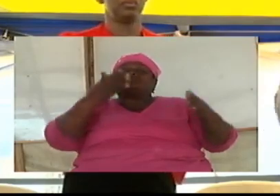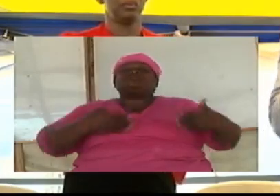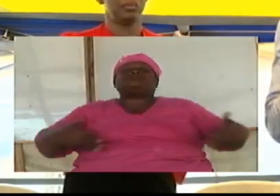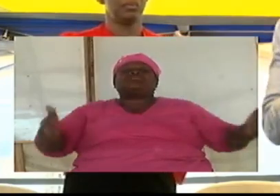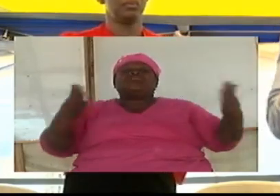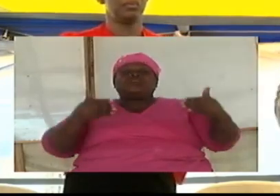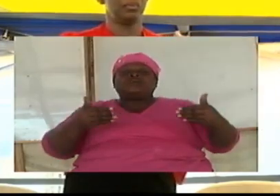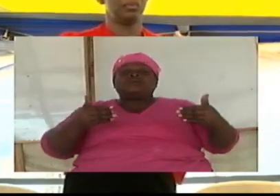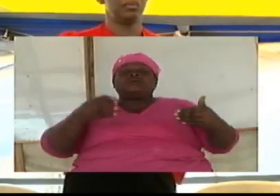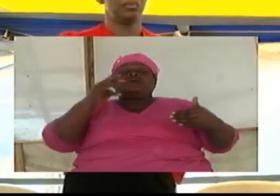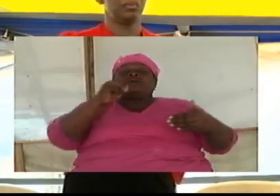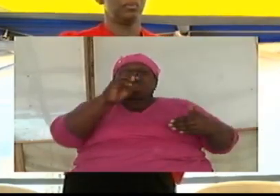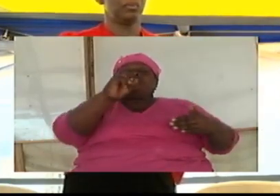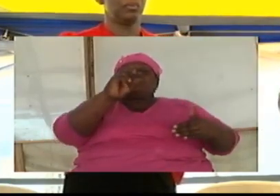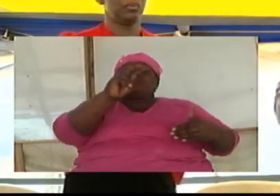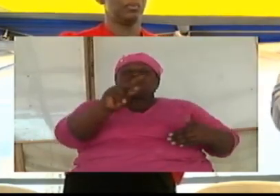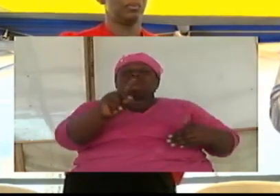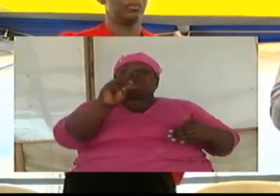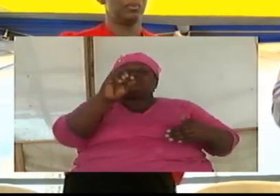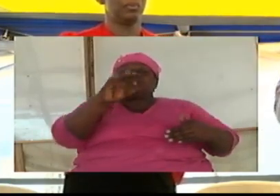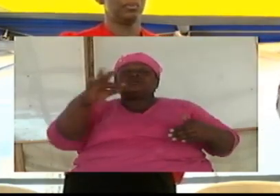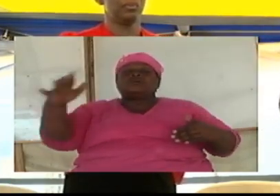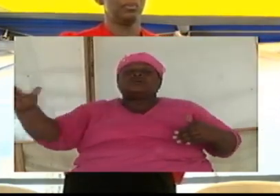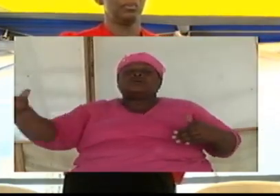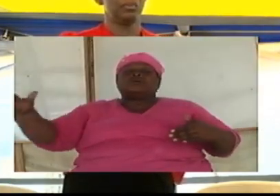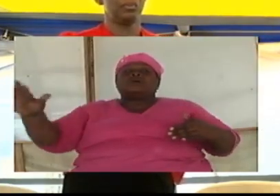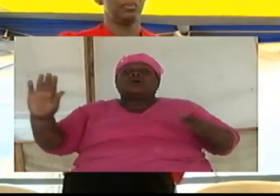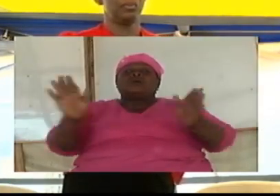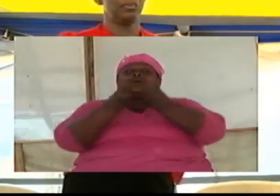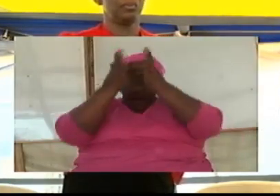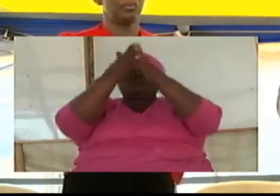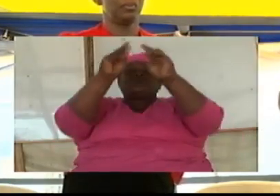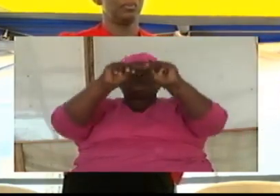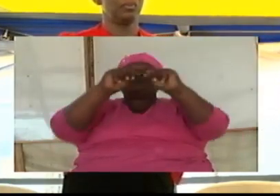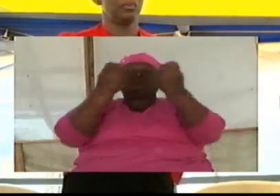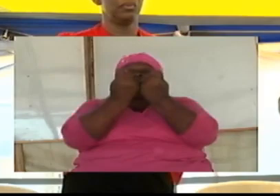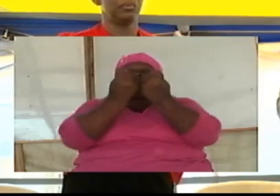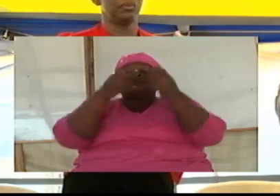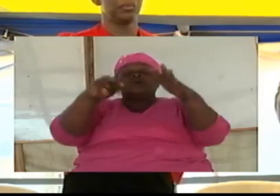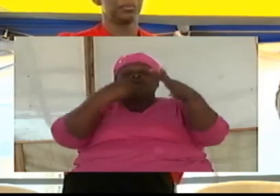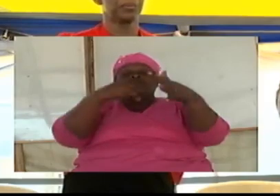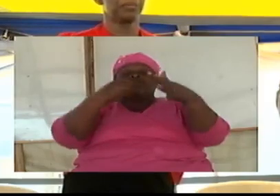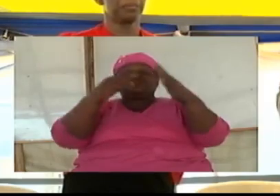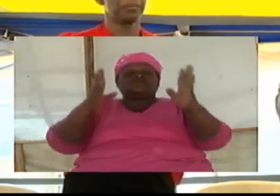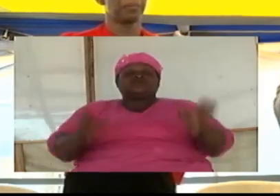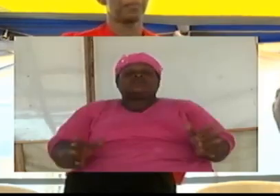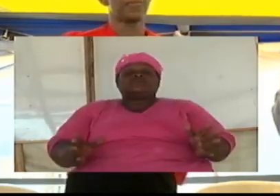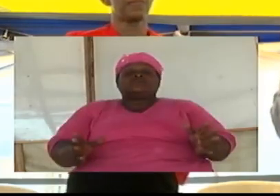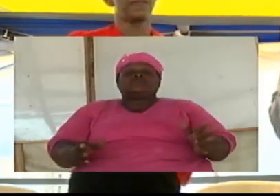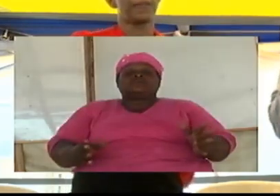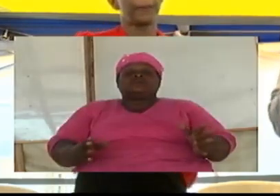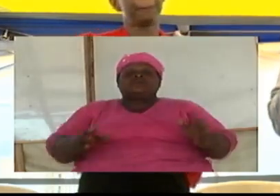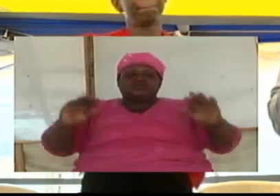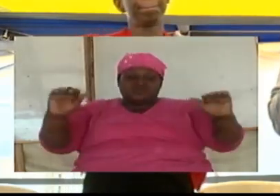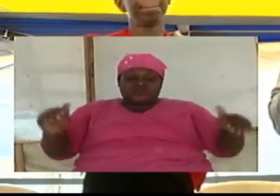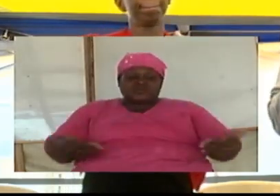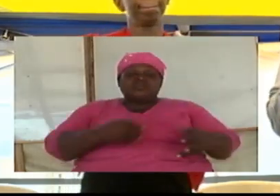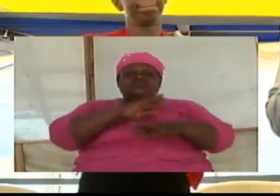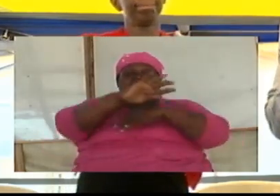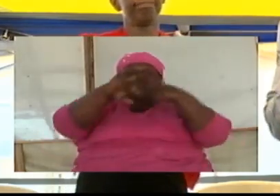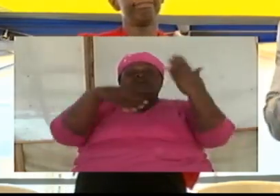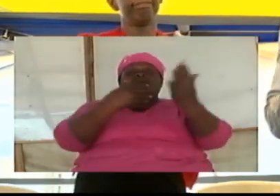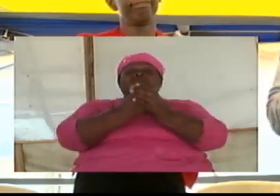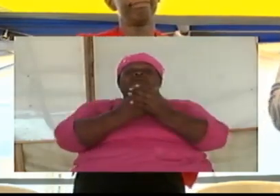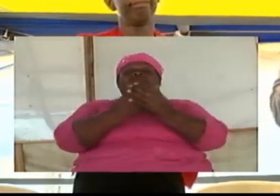our moderator. Amen. And our praise team, our musicians, God bless you. I greet all